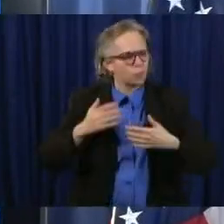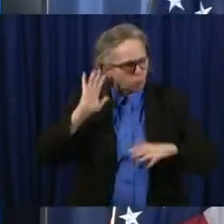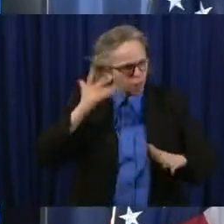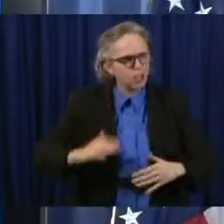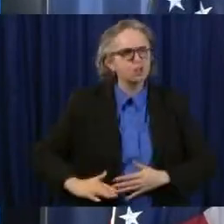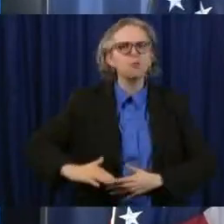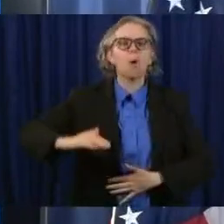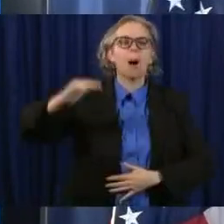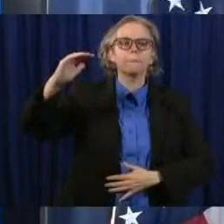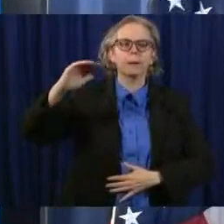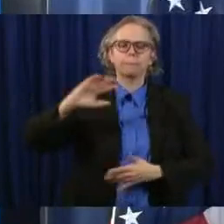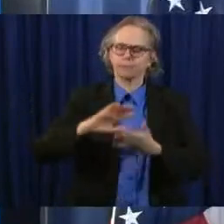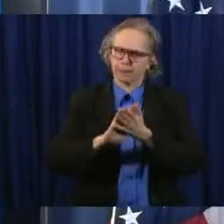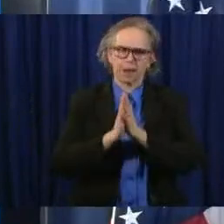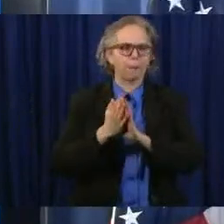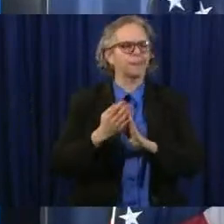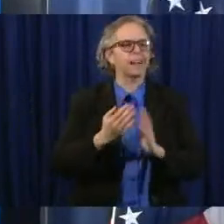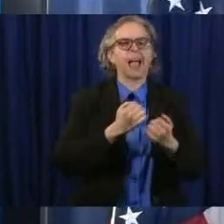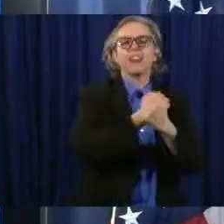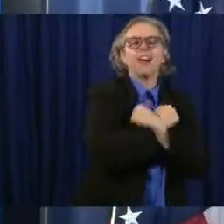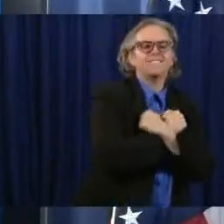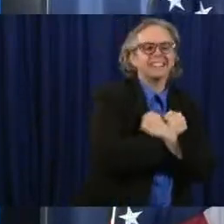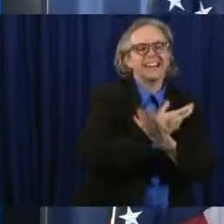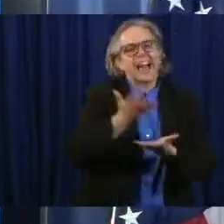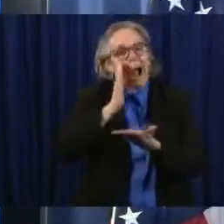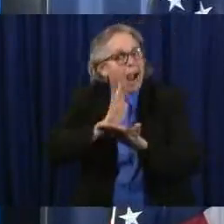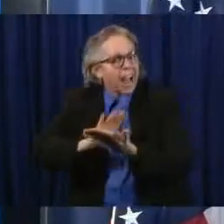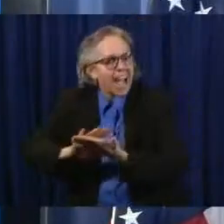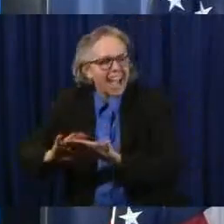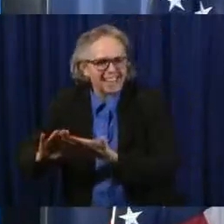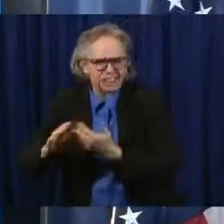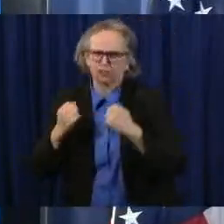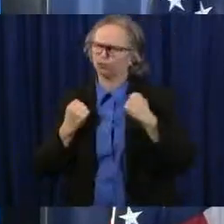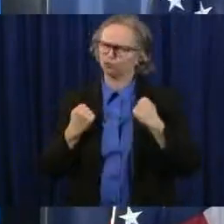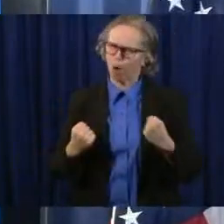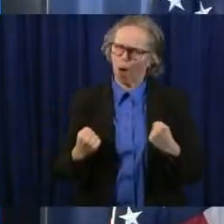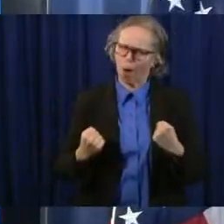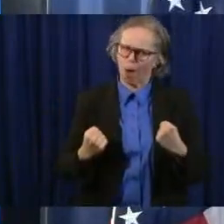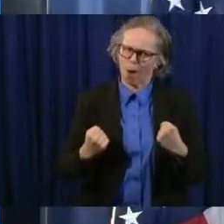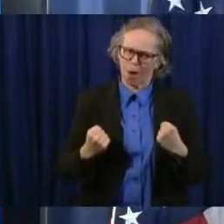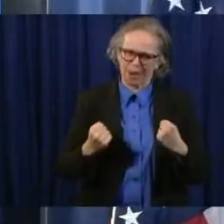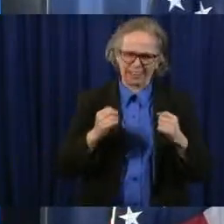in